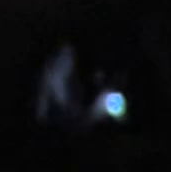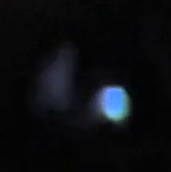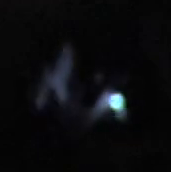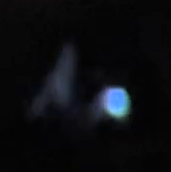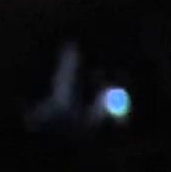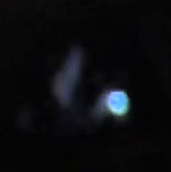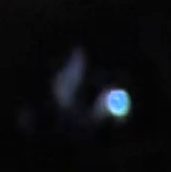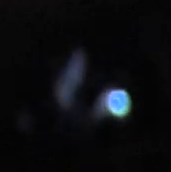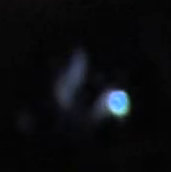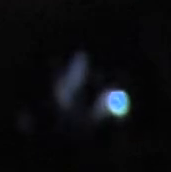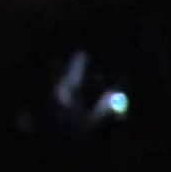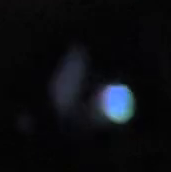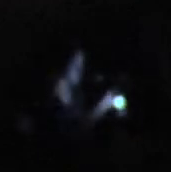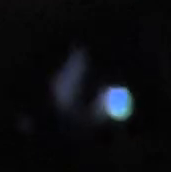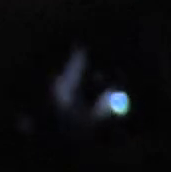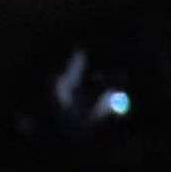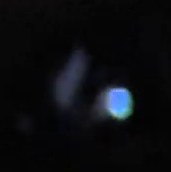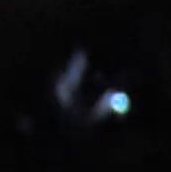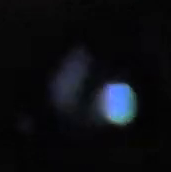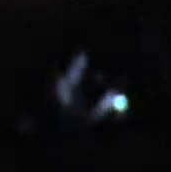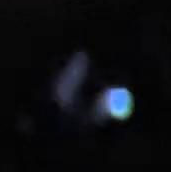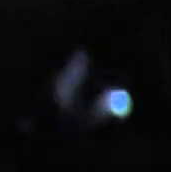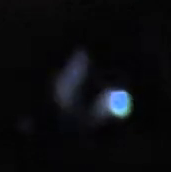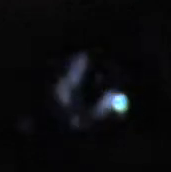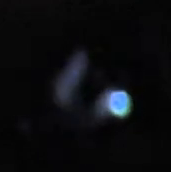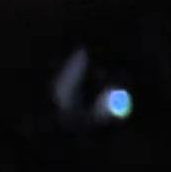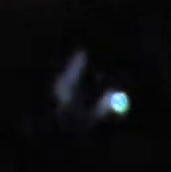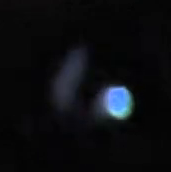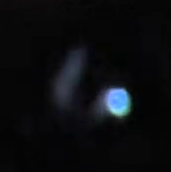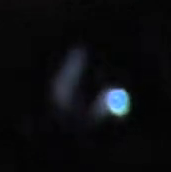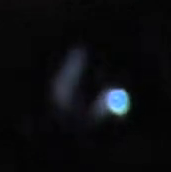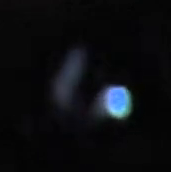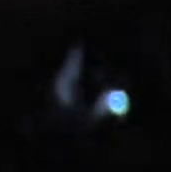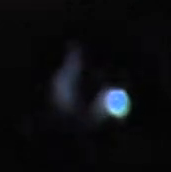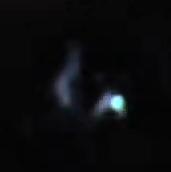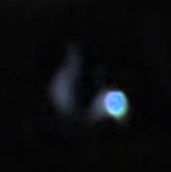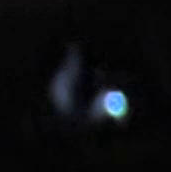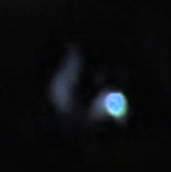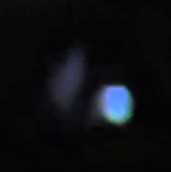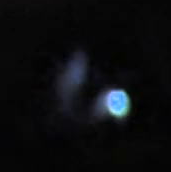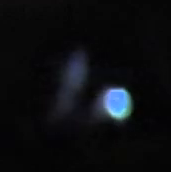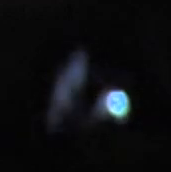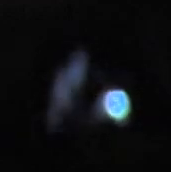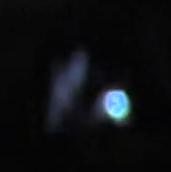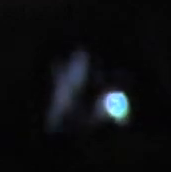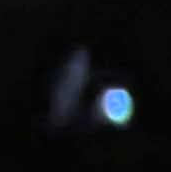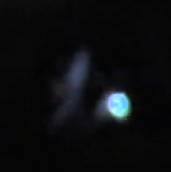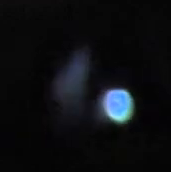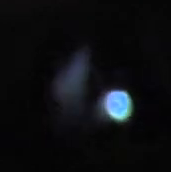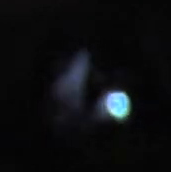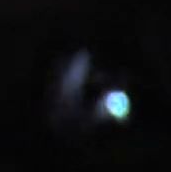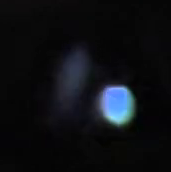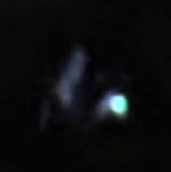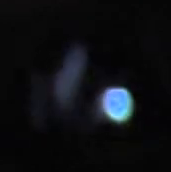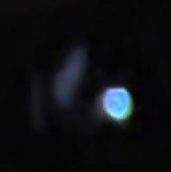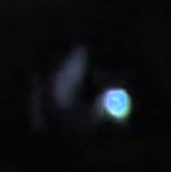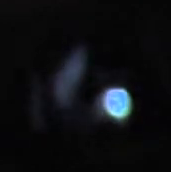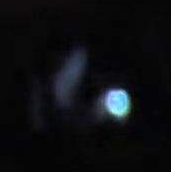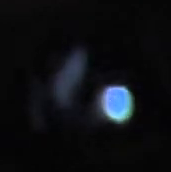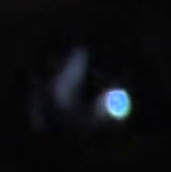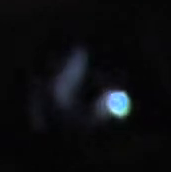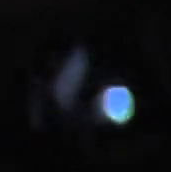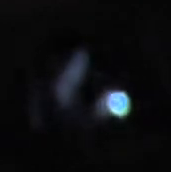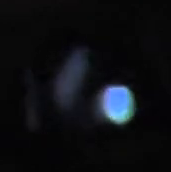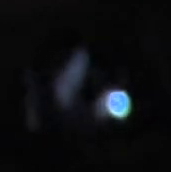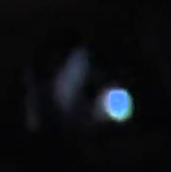hey hey when I flew in yesterday on the plane there was yeah there was a kid who said up in the